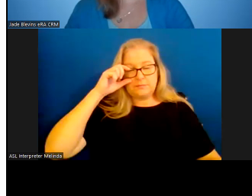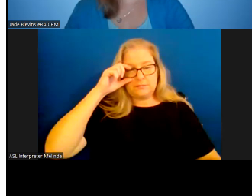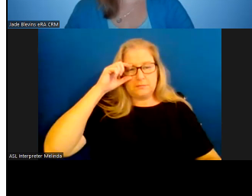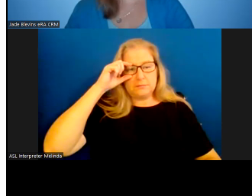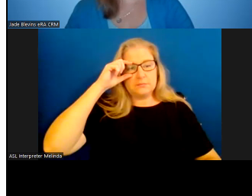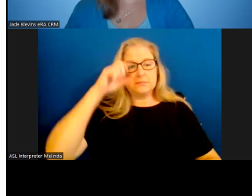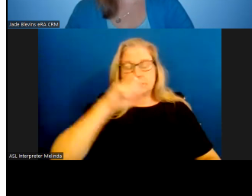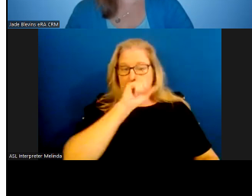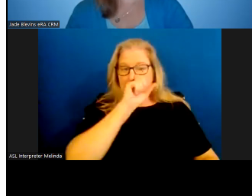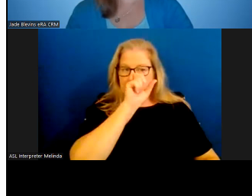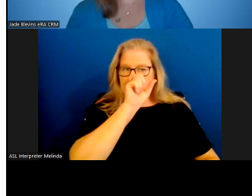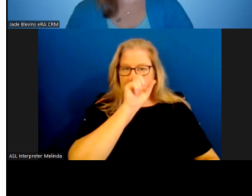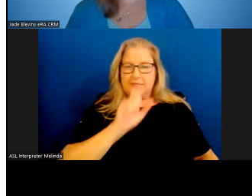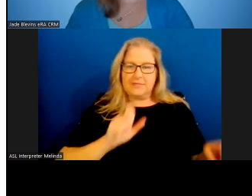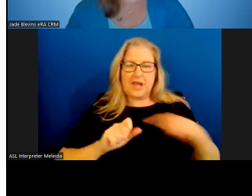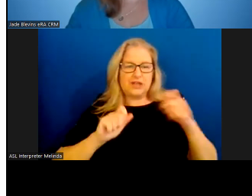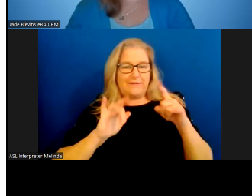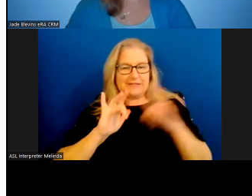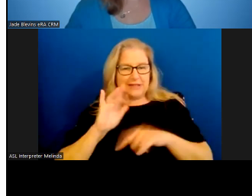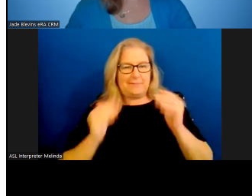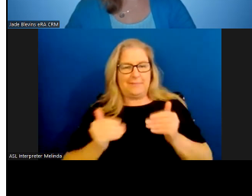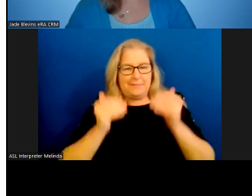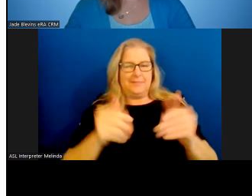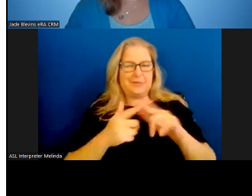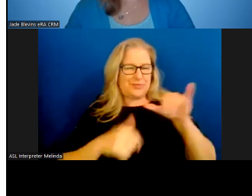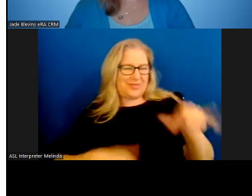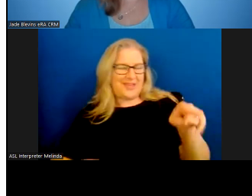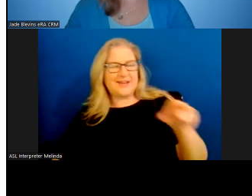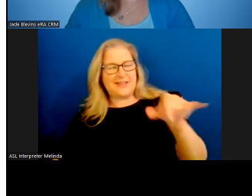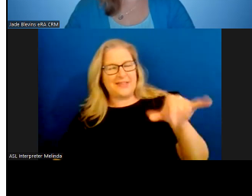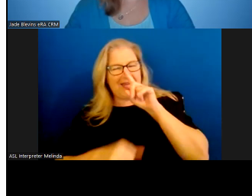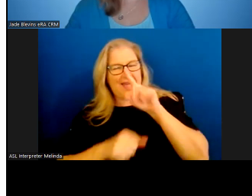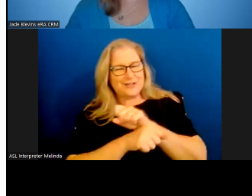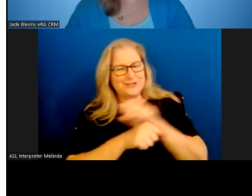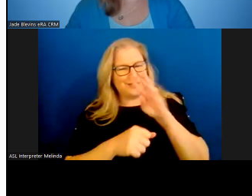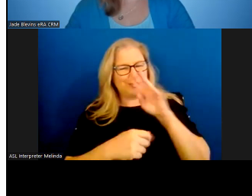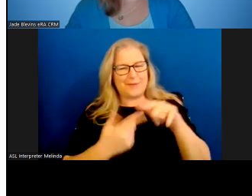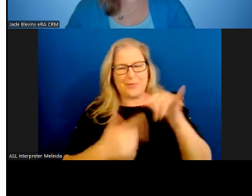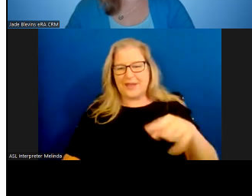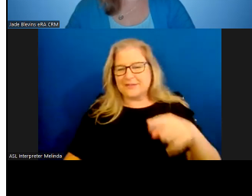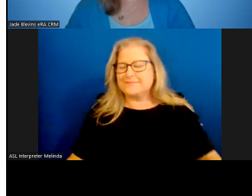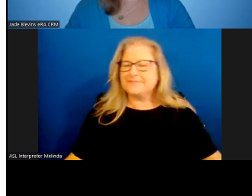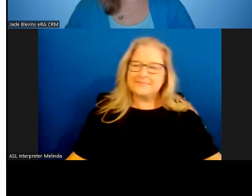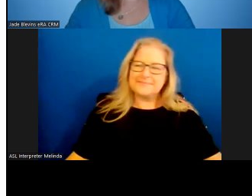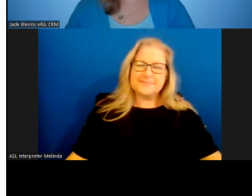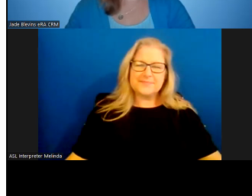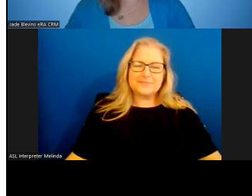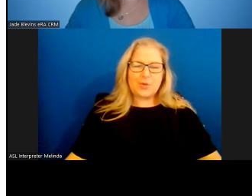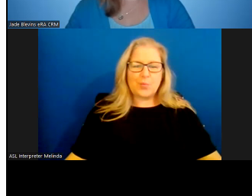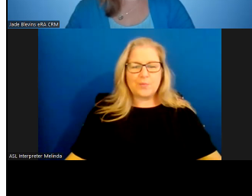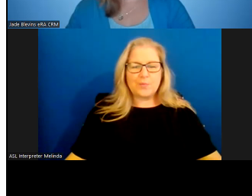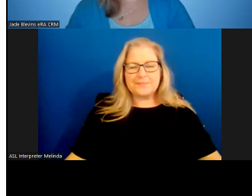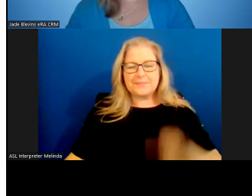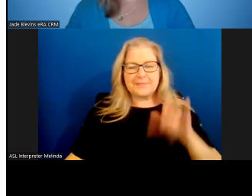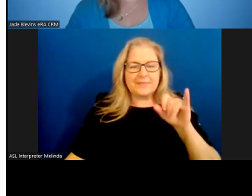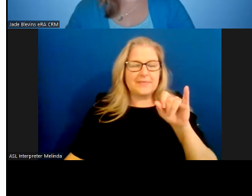And this is actually, I should have skipped ahead to this. This is actually talking about that. So if